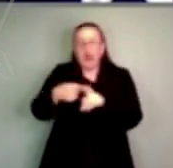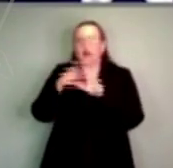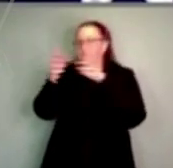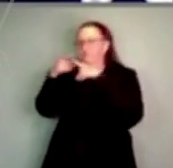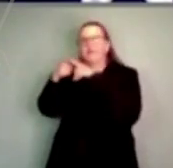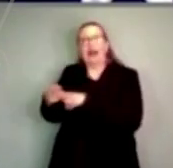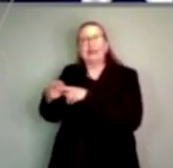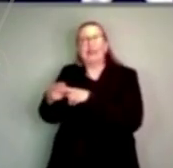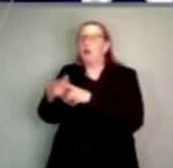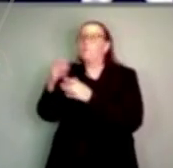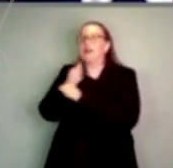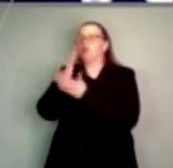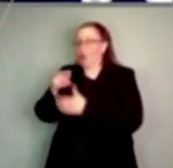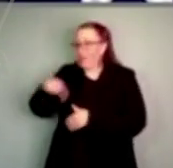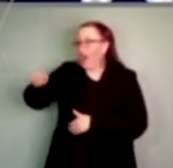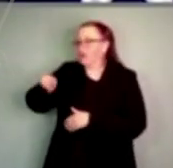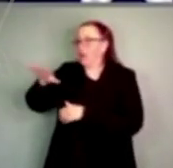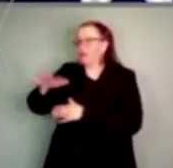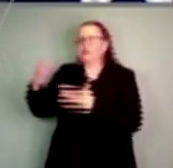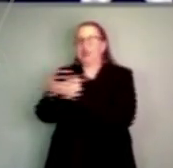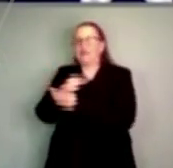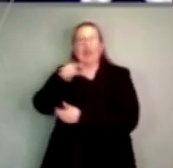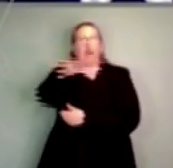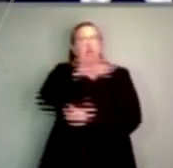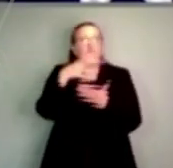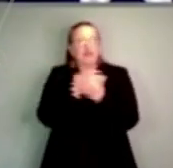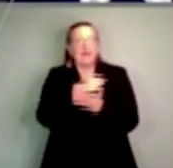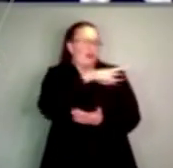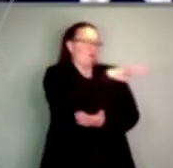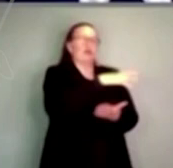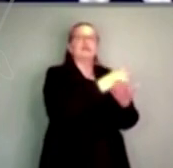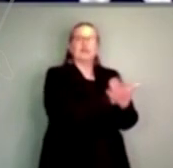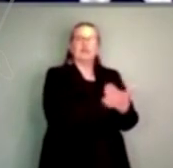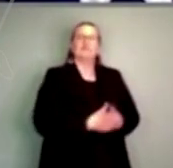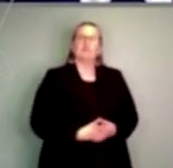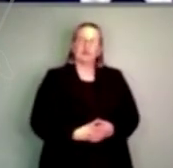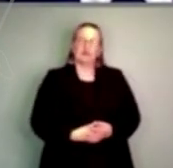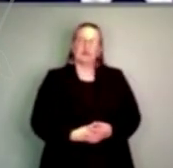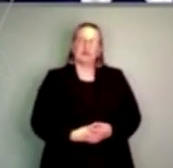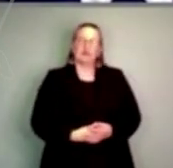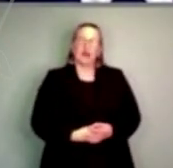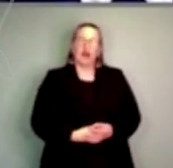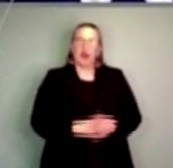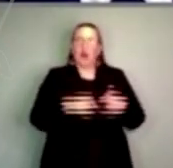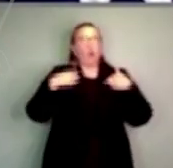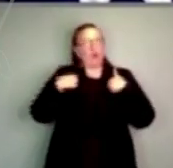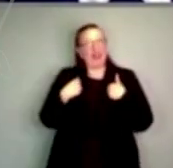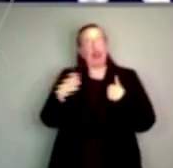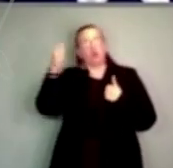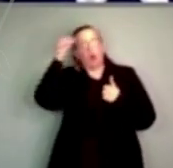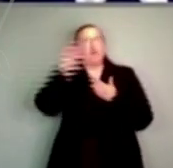is that we need to know who's tested positive. And if you're doing voluntary rapid antigen testing at home and things of that nature,